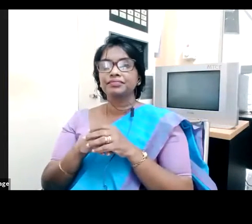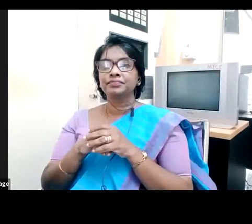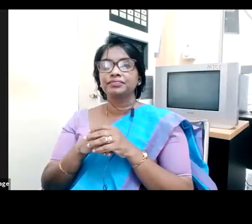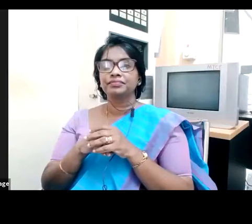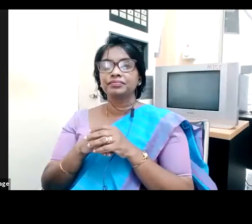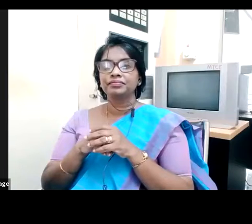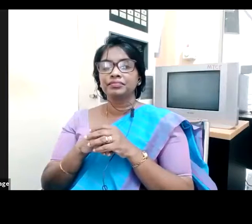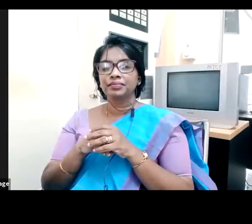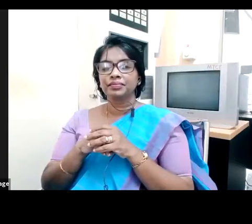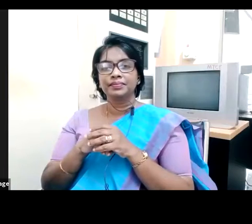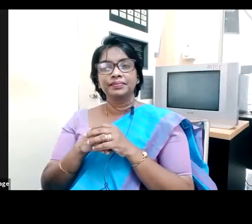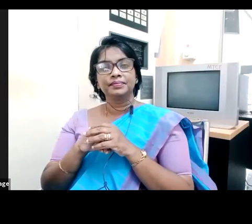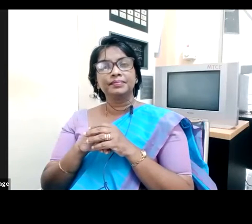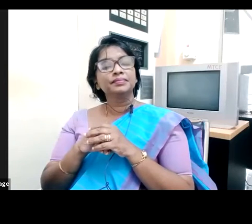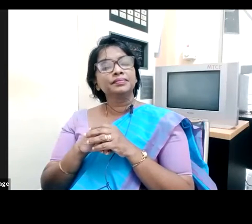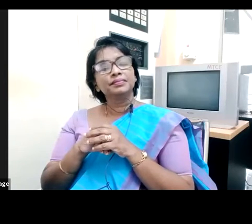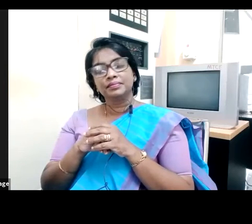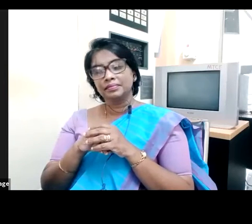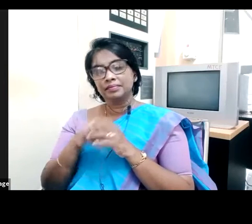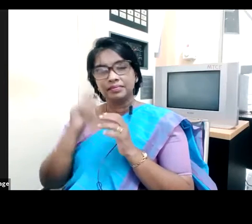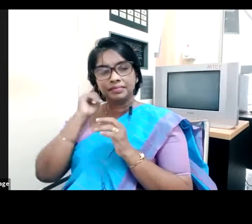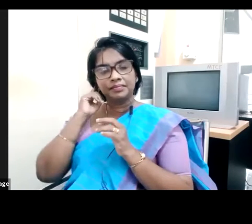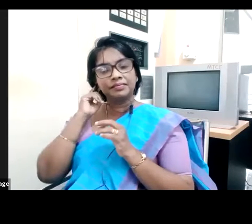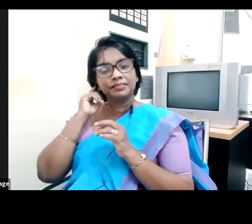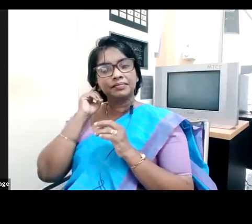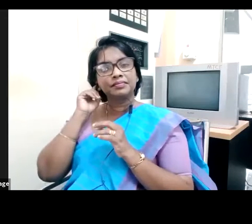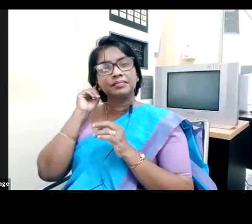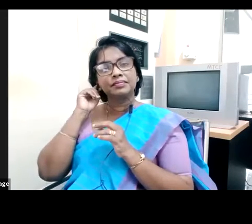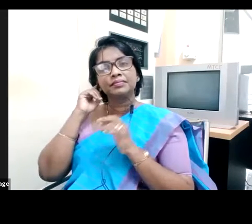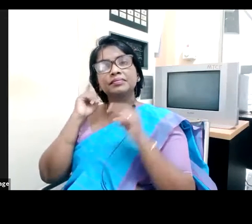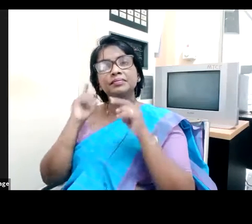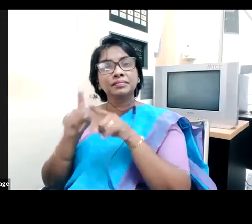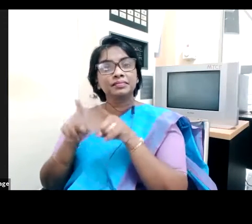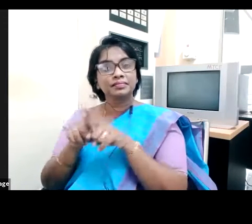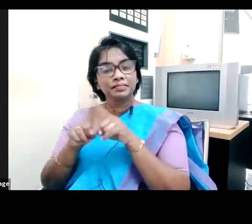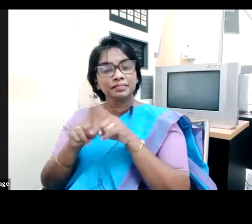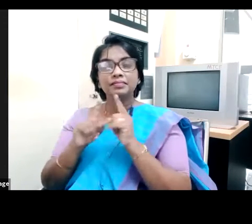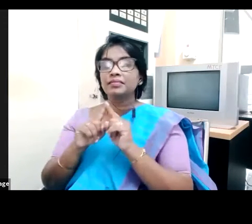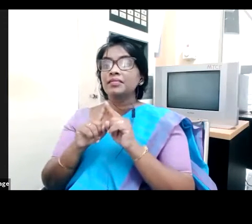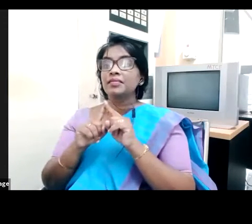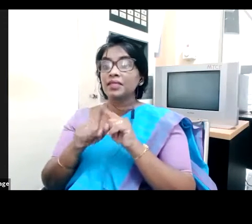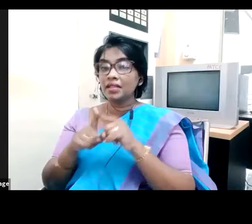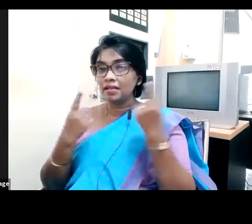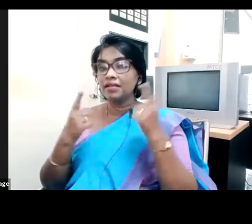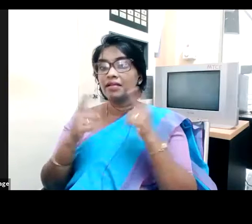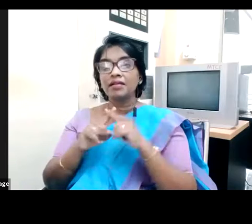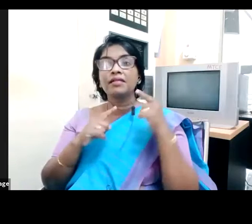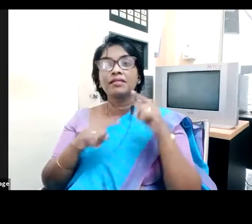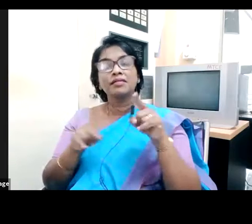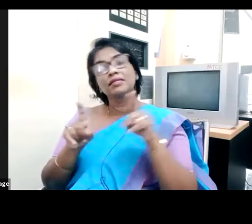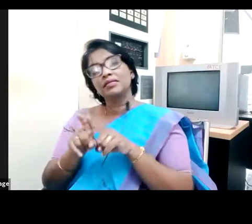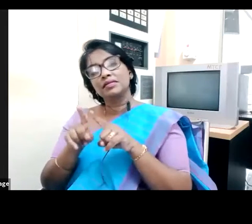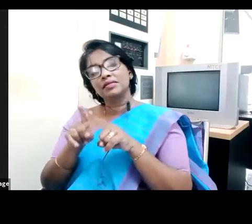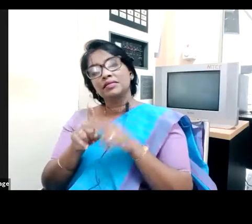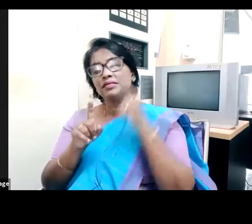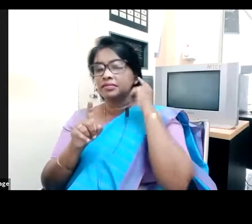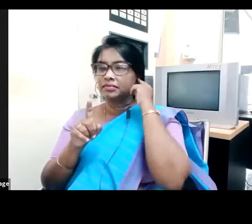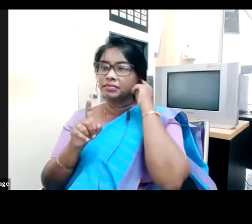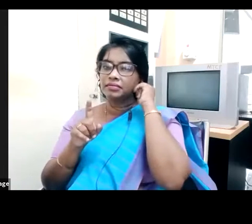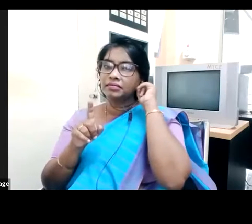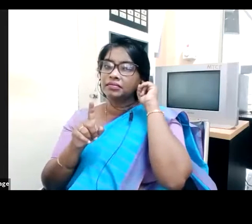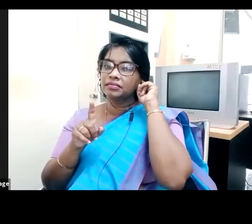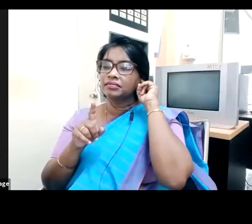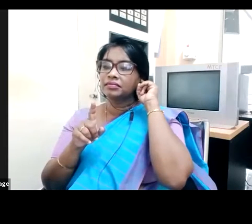pyramid. But that will break. People will have a different approach to